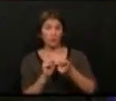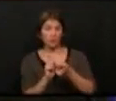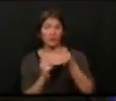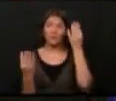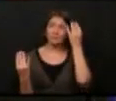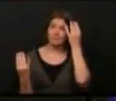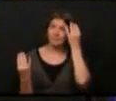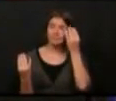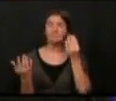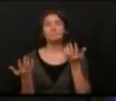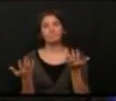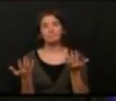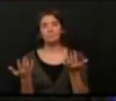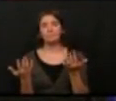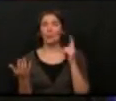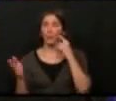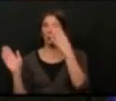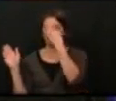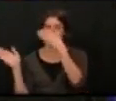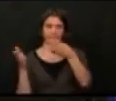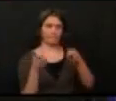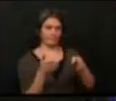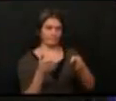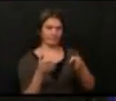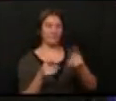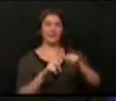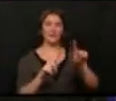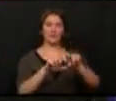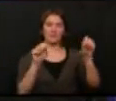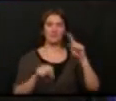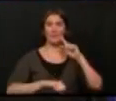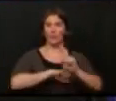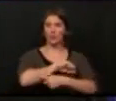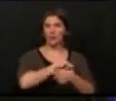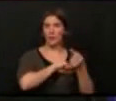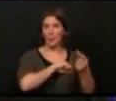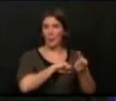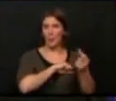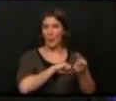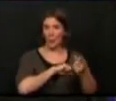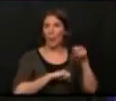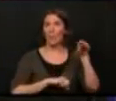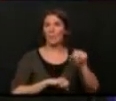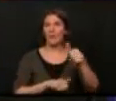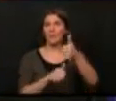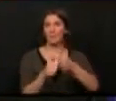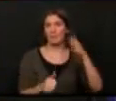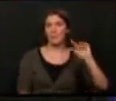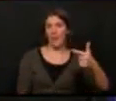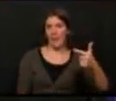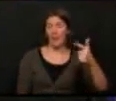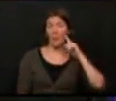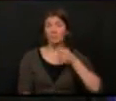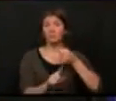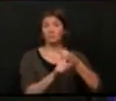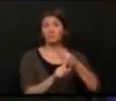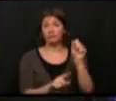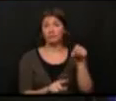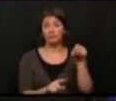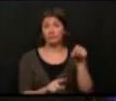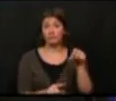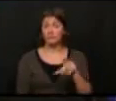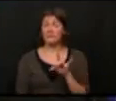certainly, the transition to pay-as-you-throw is going to have a significant change. As David pointed out,